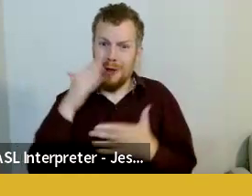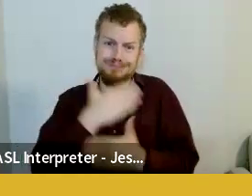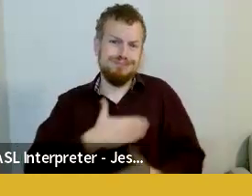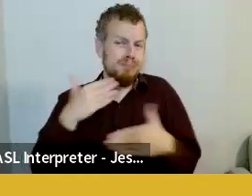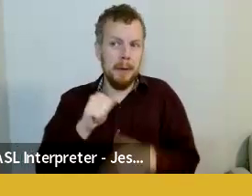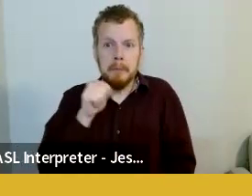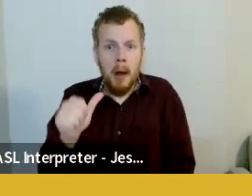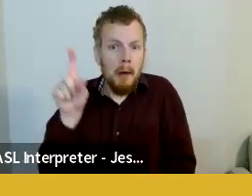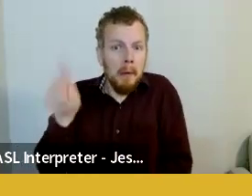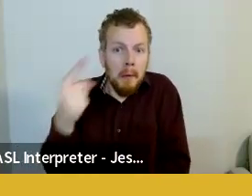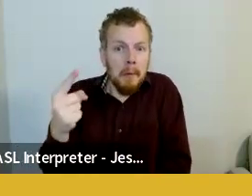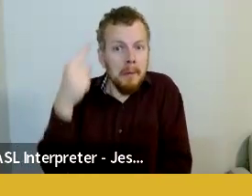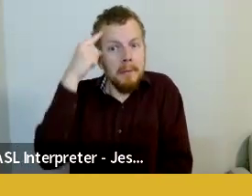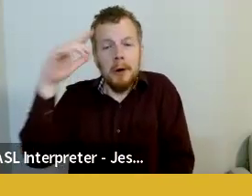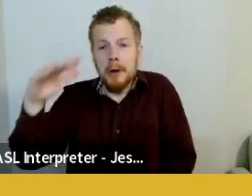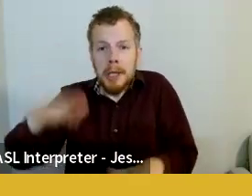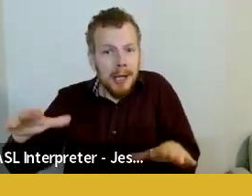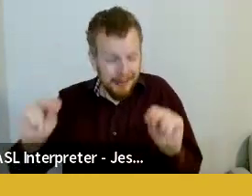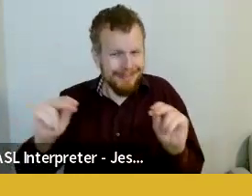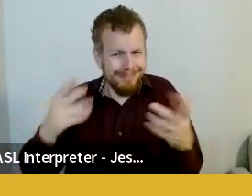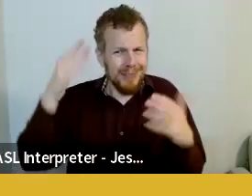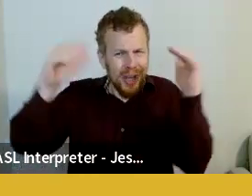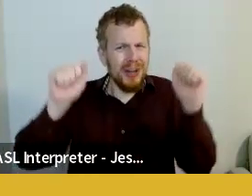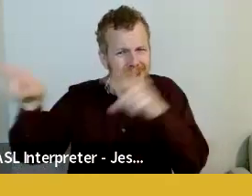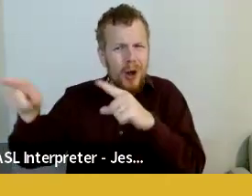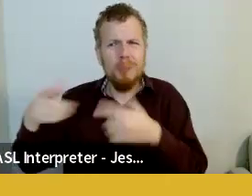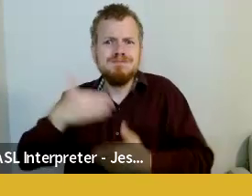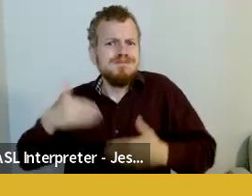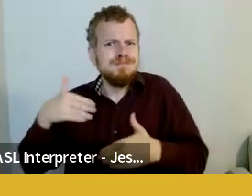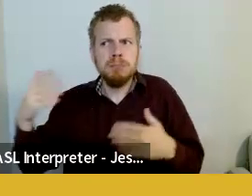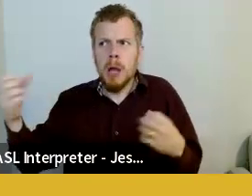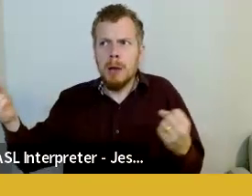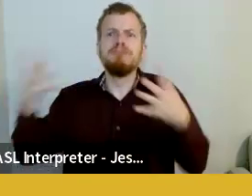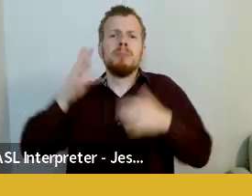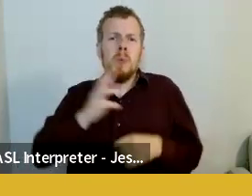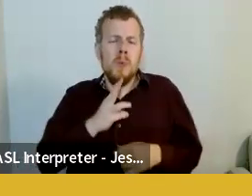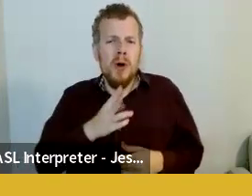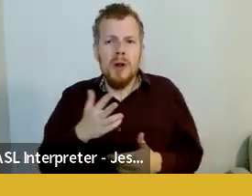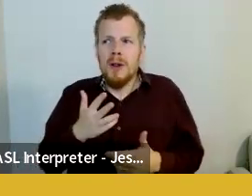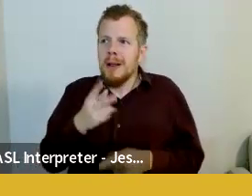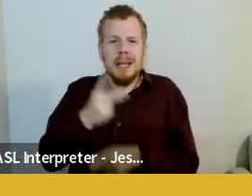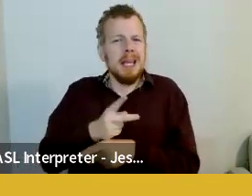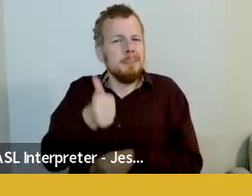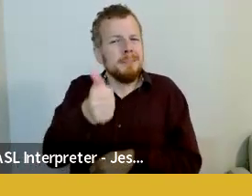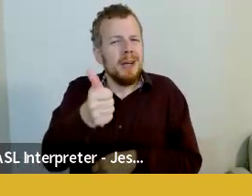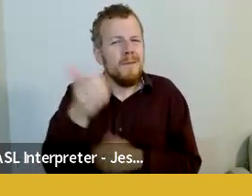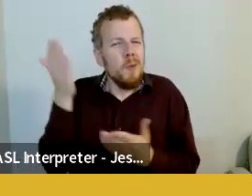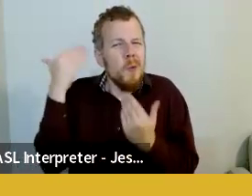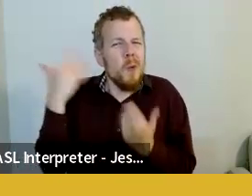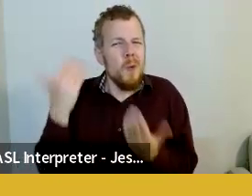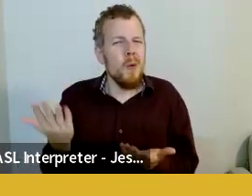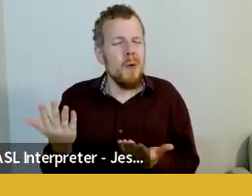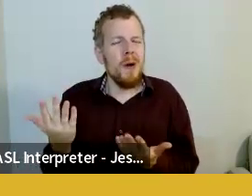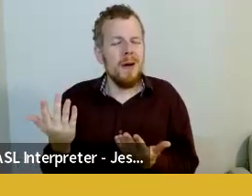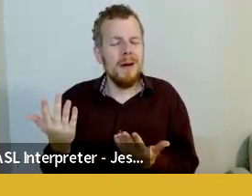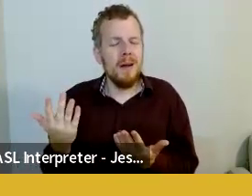but you can also do with your kids and then get wet a little bit and then go on about your business and finishing off the day. That way you guys stay cool. You guys are making sure you guys